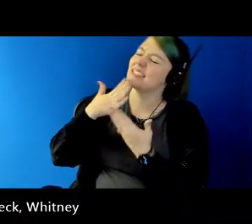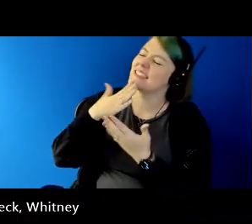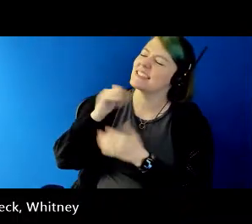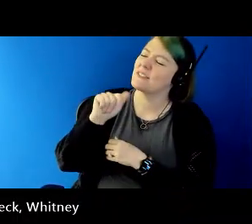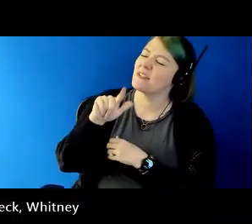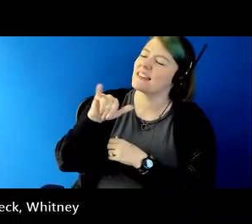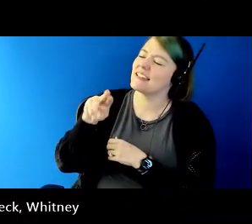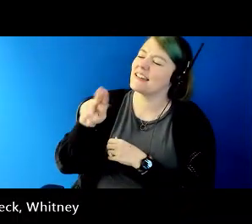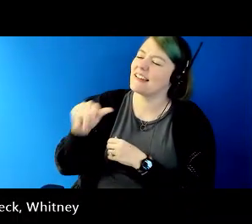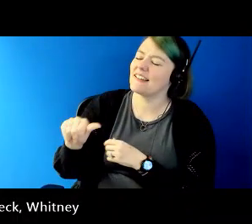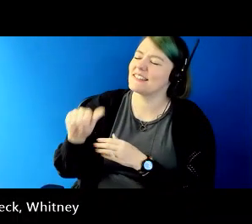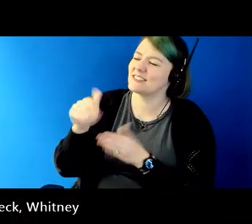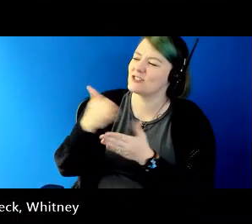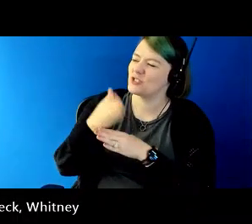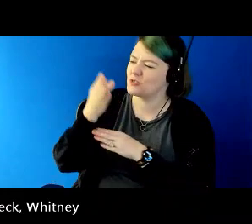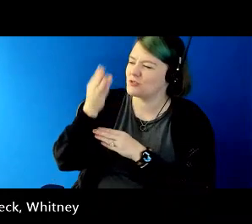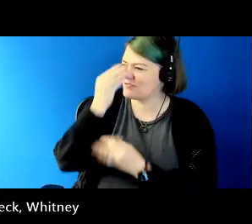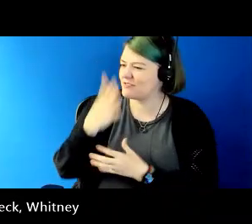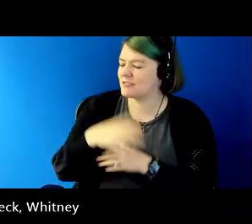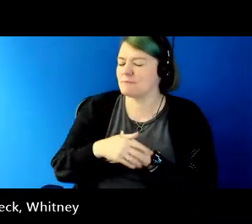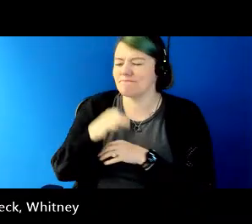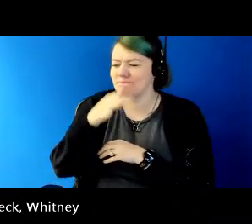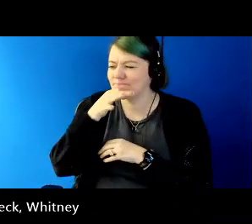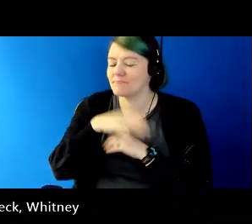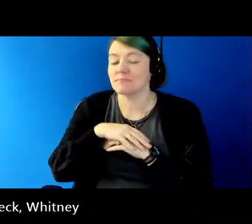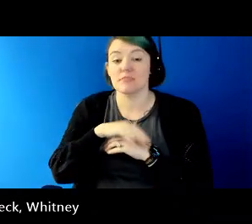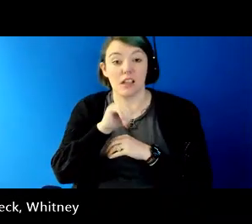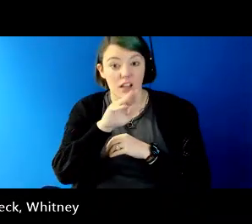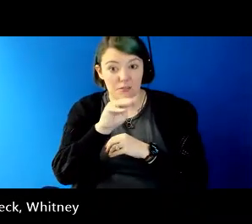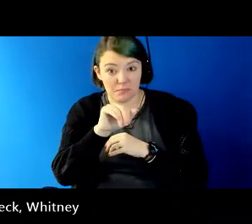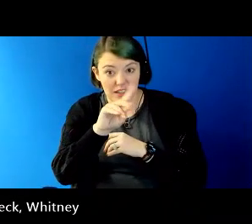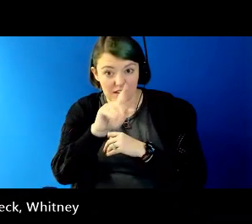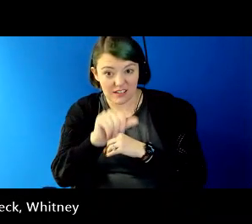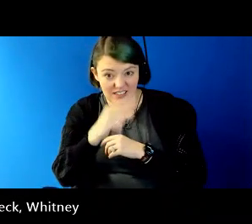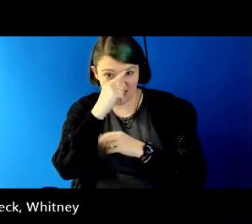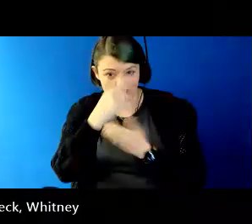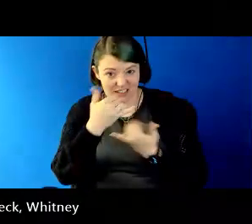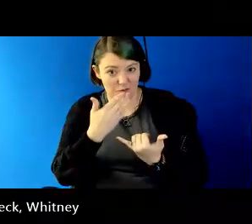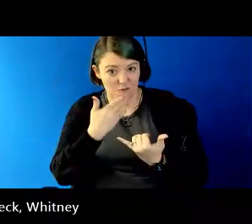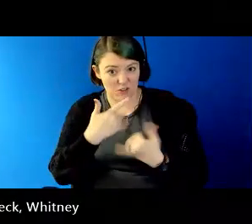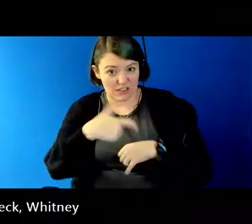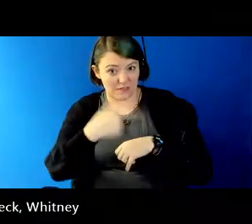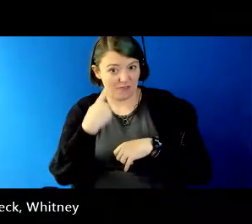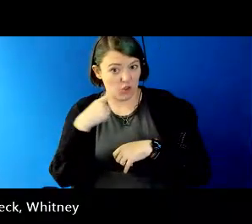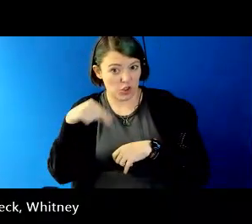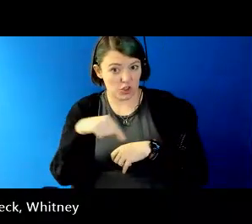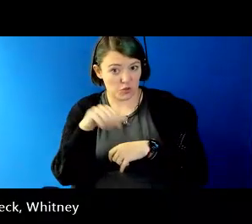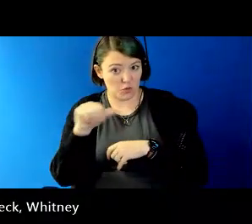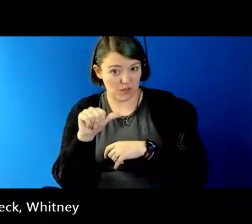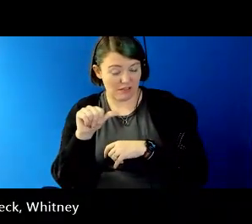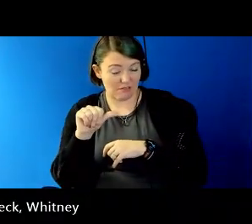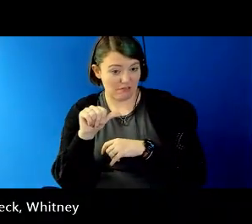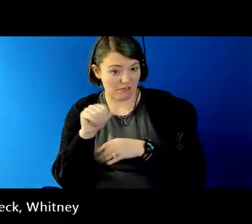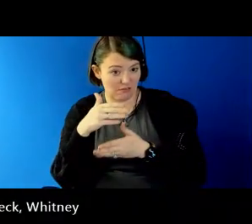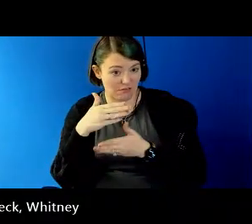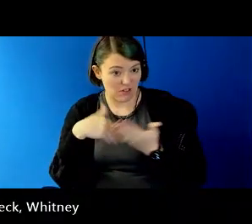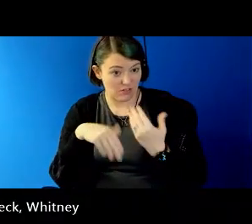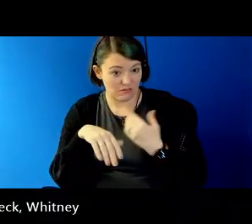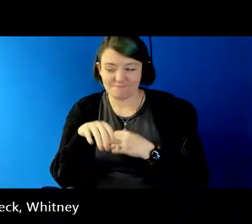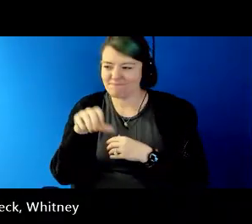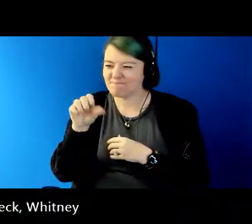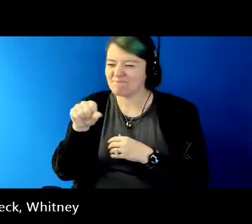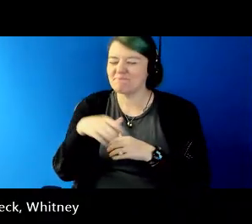your expertise. Amanda, I think now would probably be a good time to pause for our last Q&A break. Yeah, so thanks, Allison. So